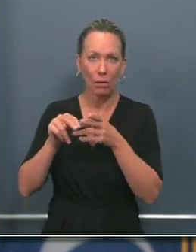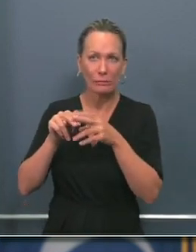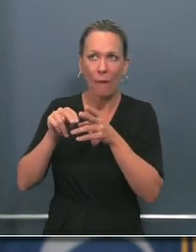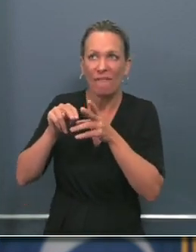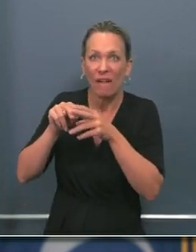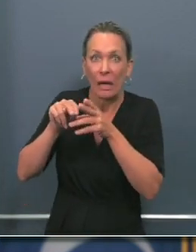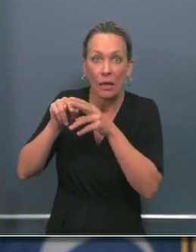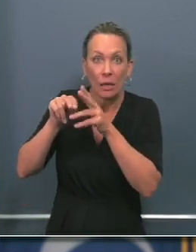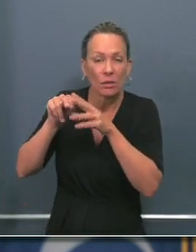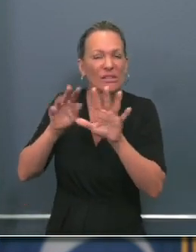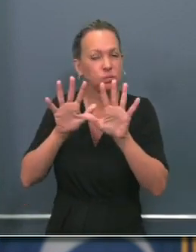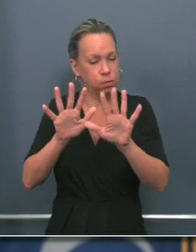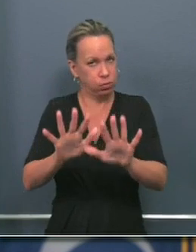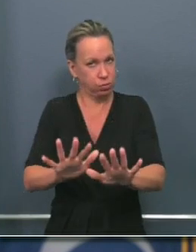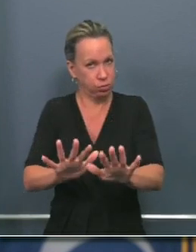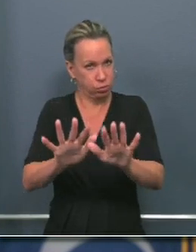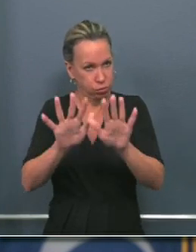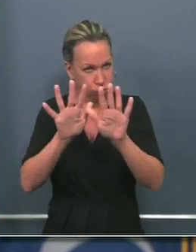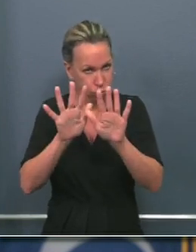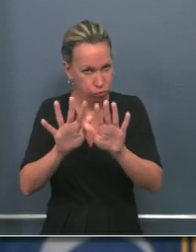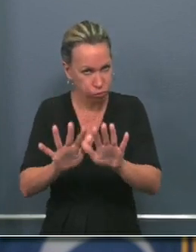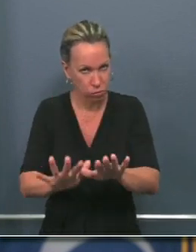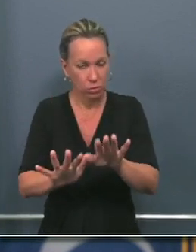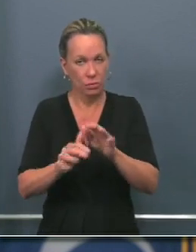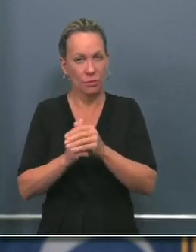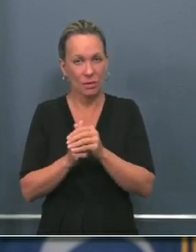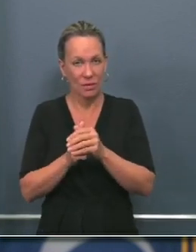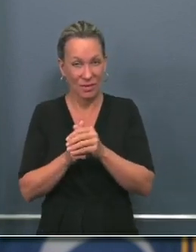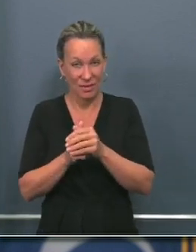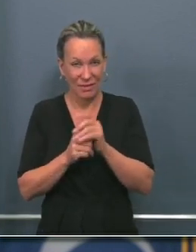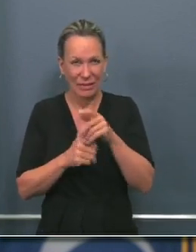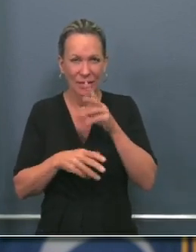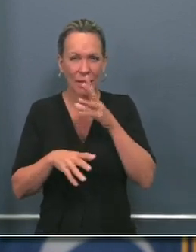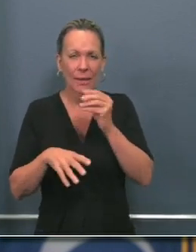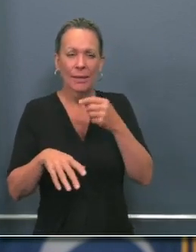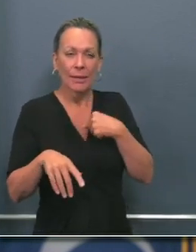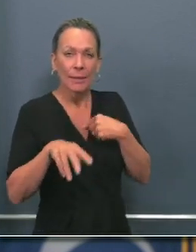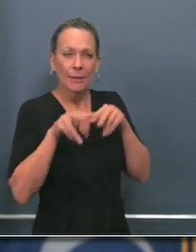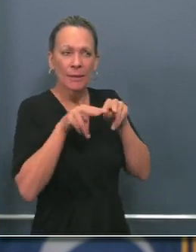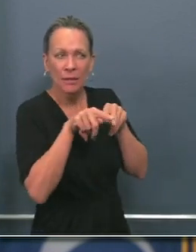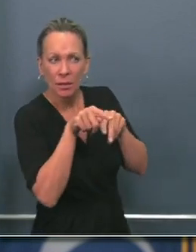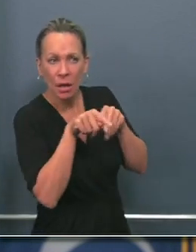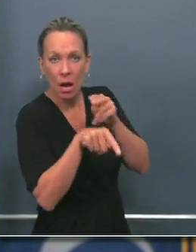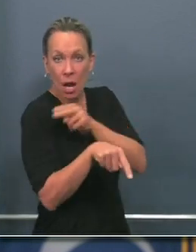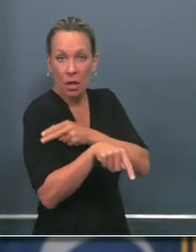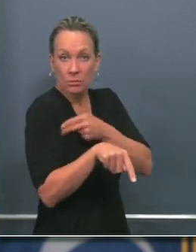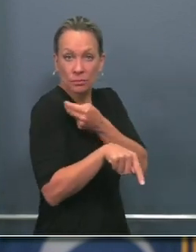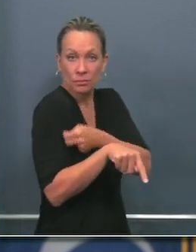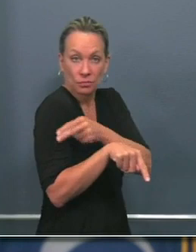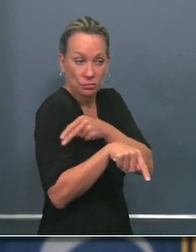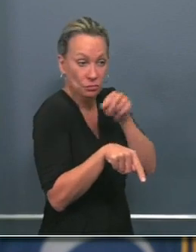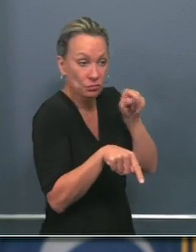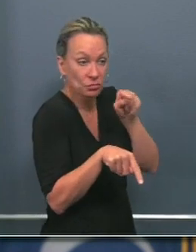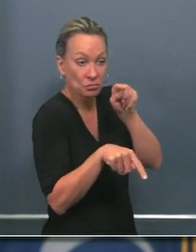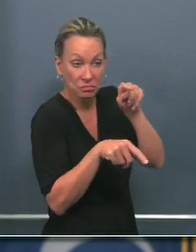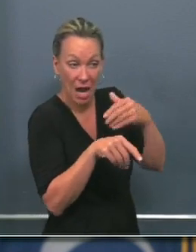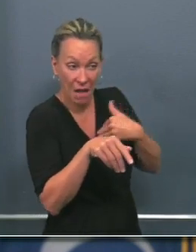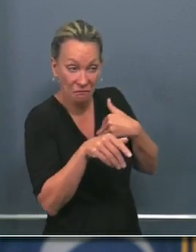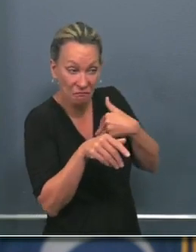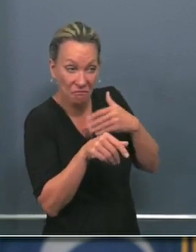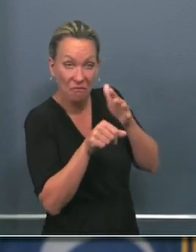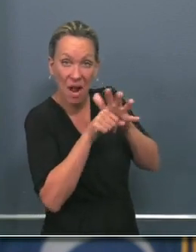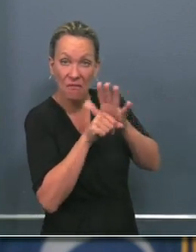capacity to hospitalize, protect, and make sure that we are preserving our framework of public health